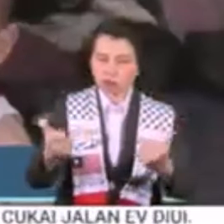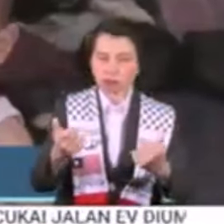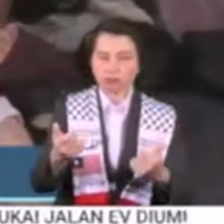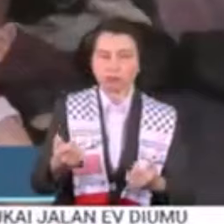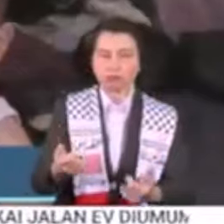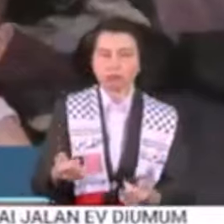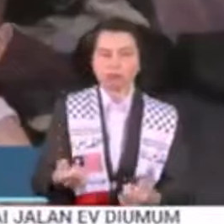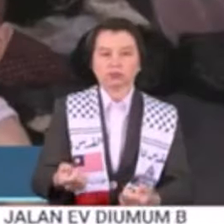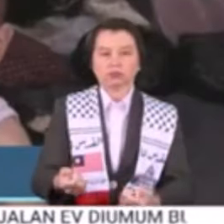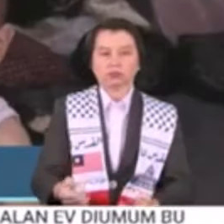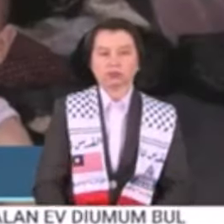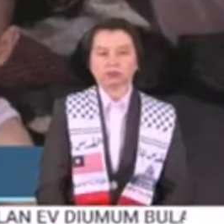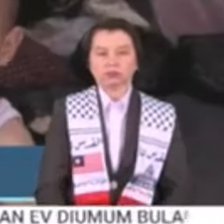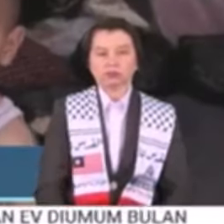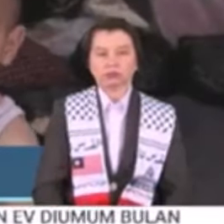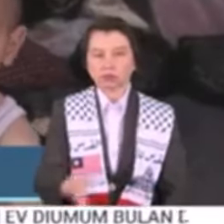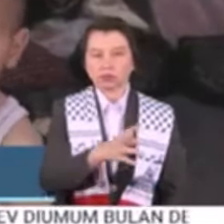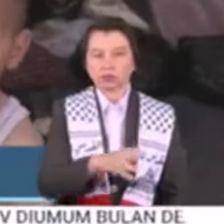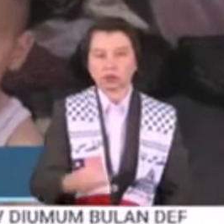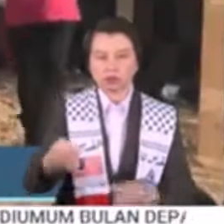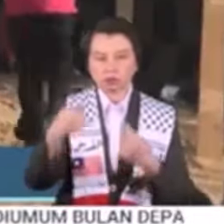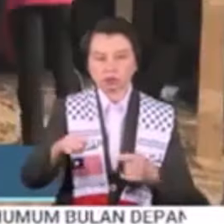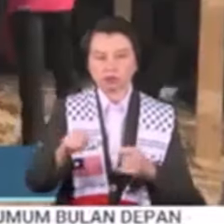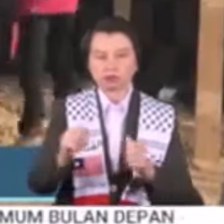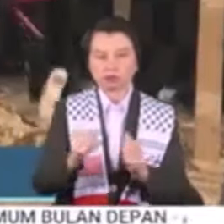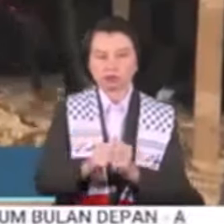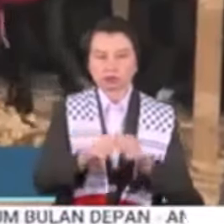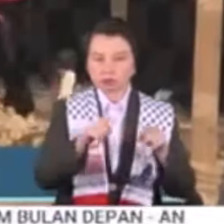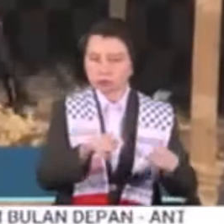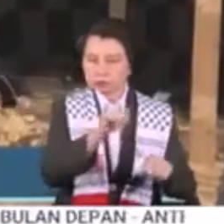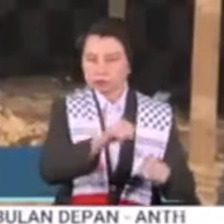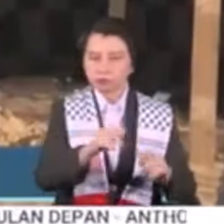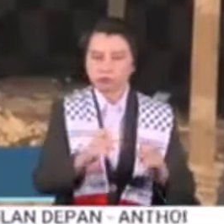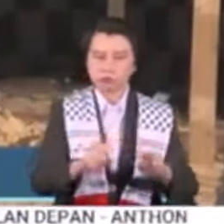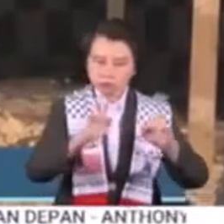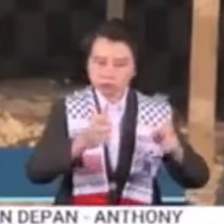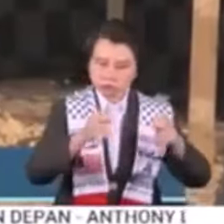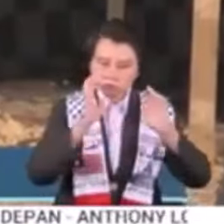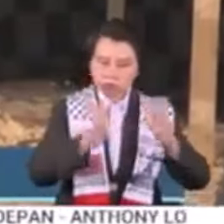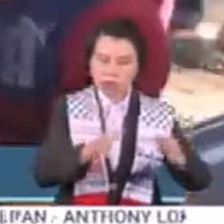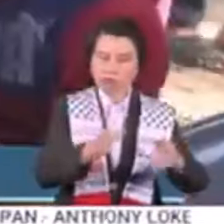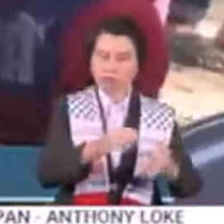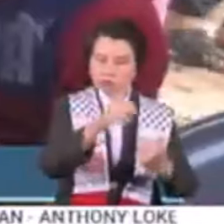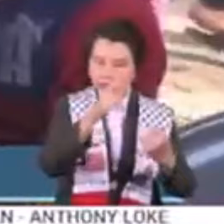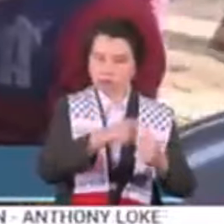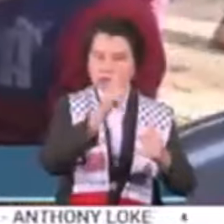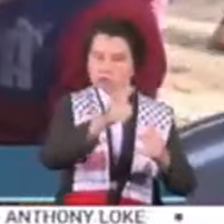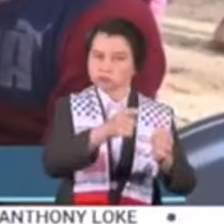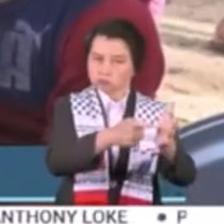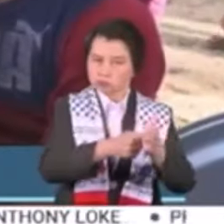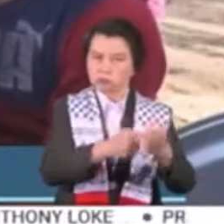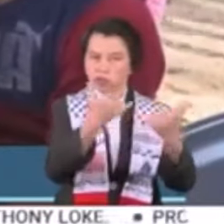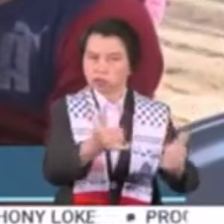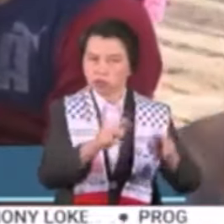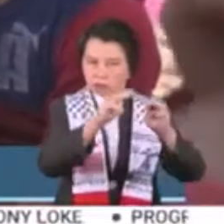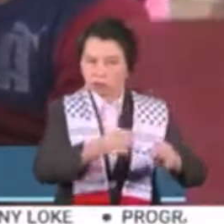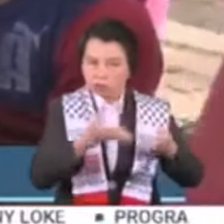ceasefire. The ceasefire is the most urgent top priority need at the